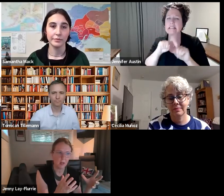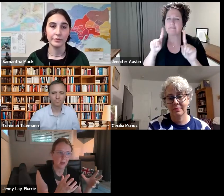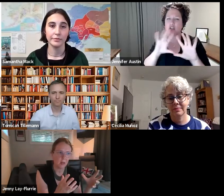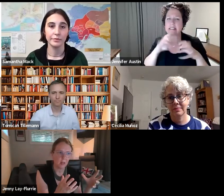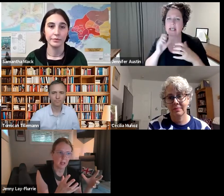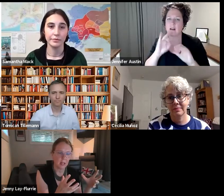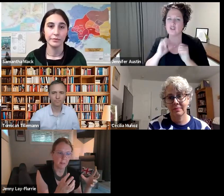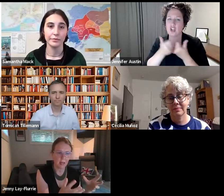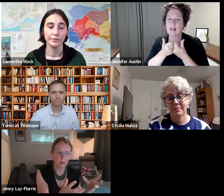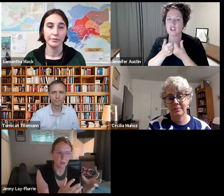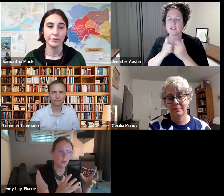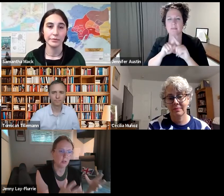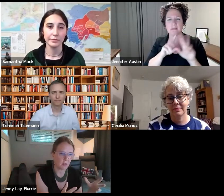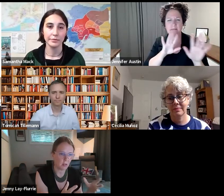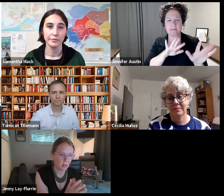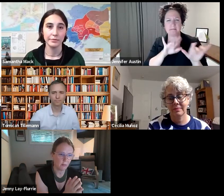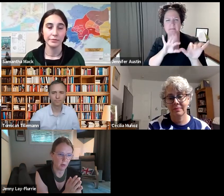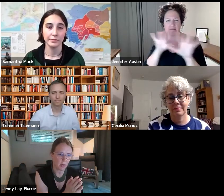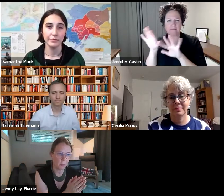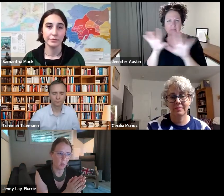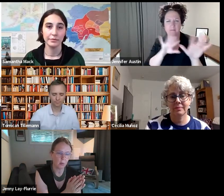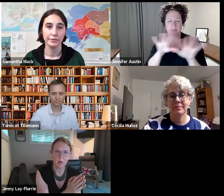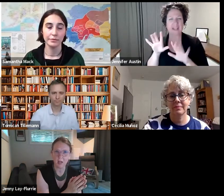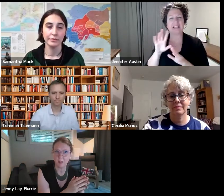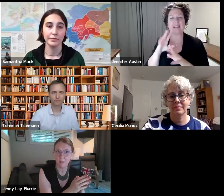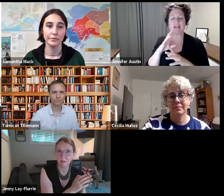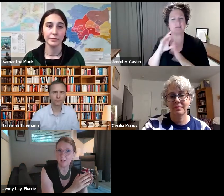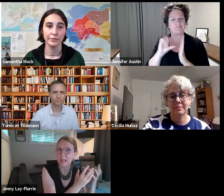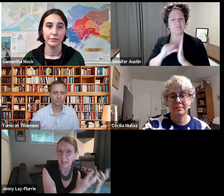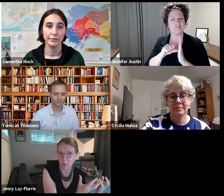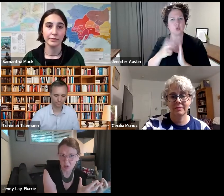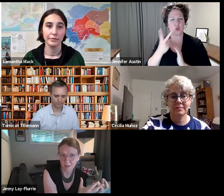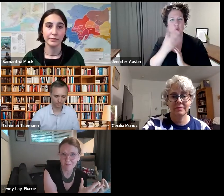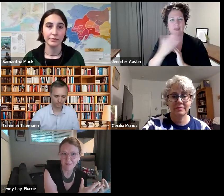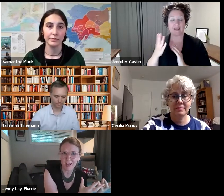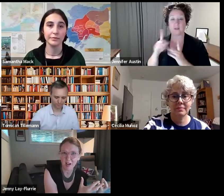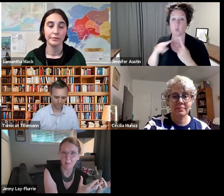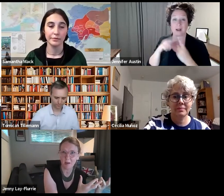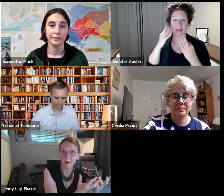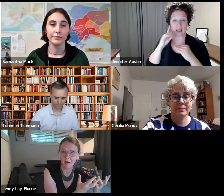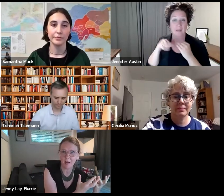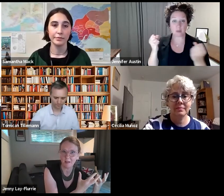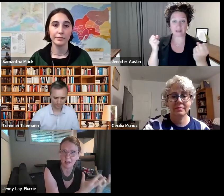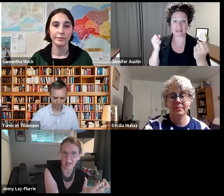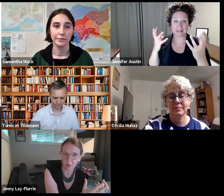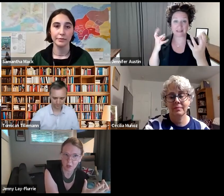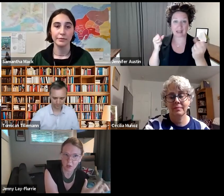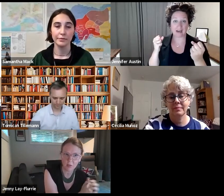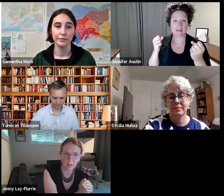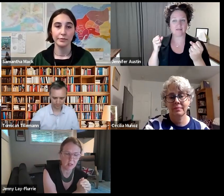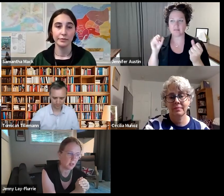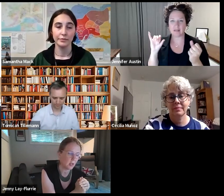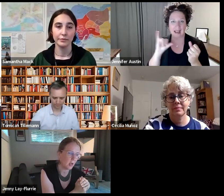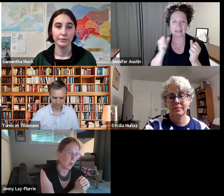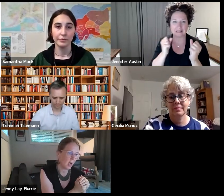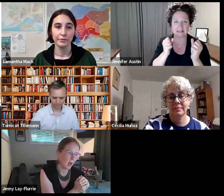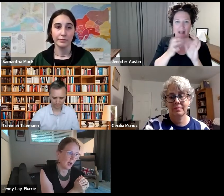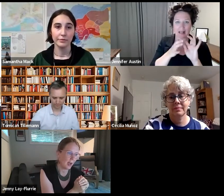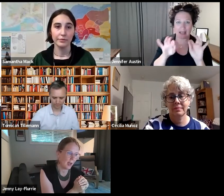but it makes two things I think very important when I think about sign language as a language that